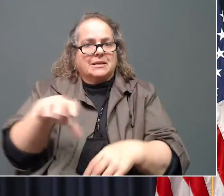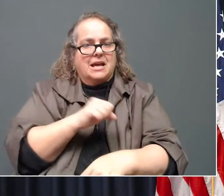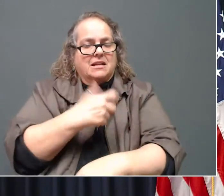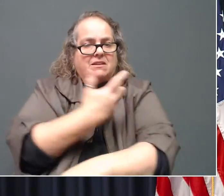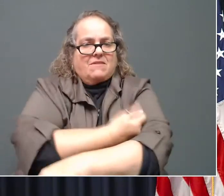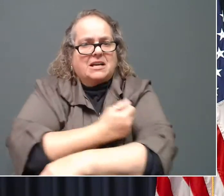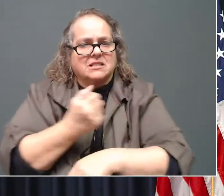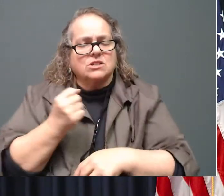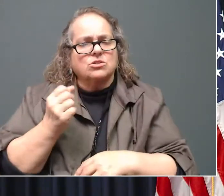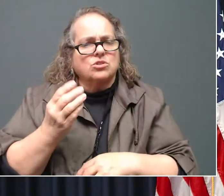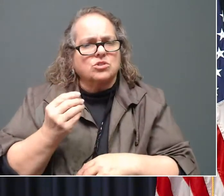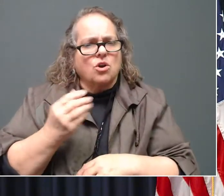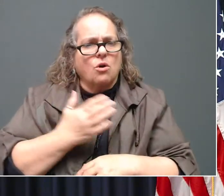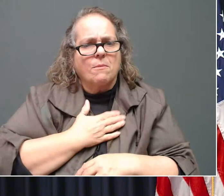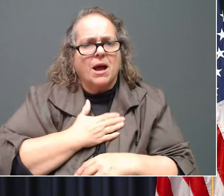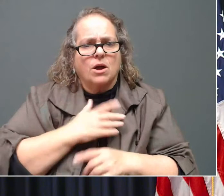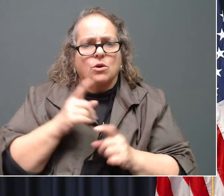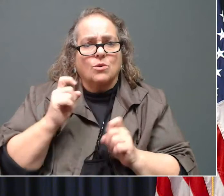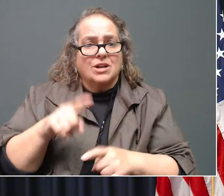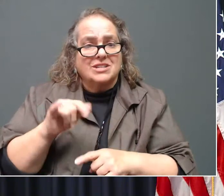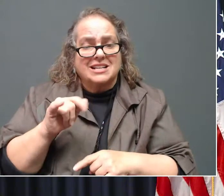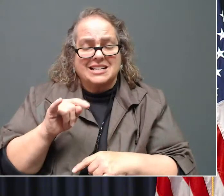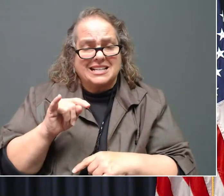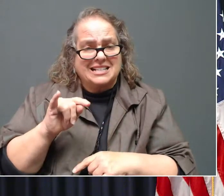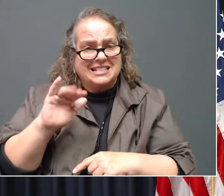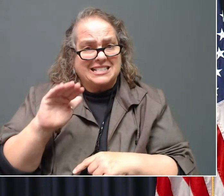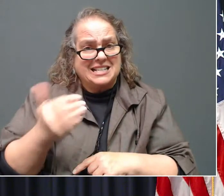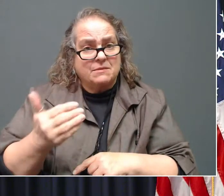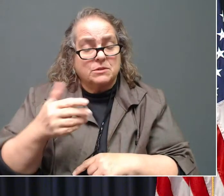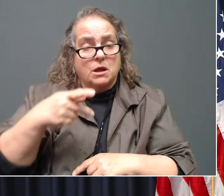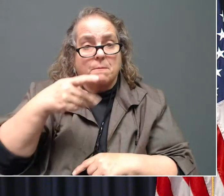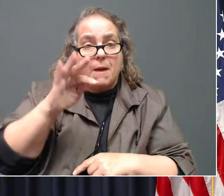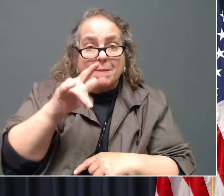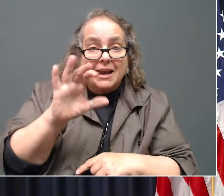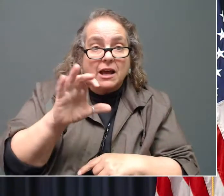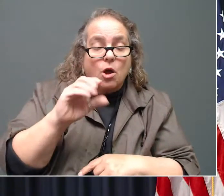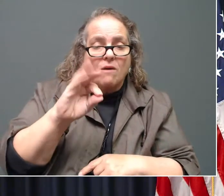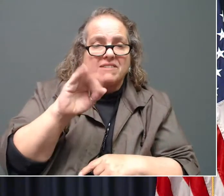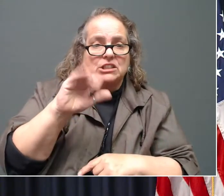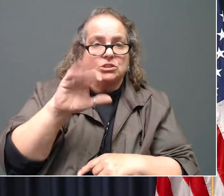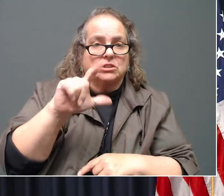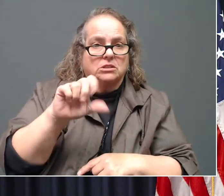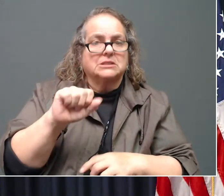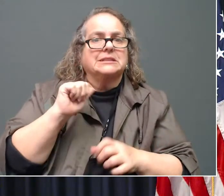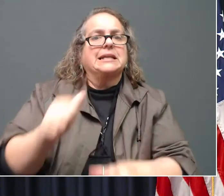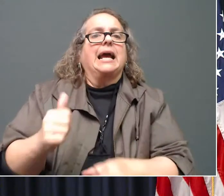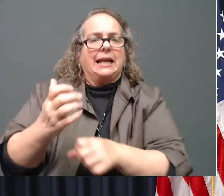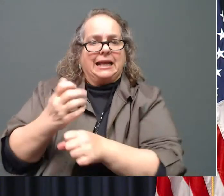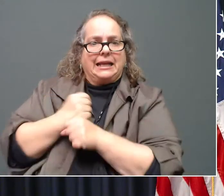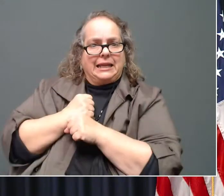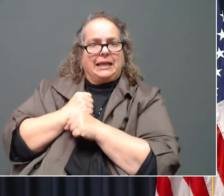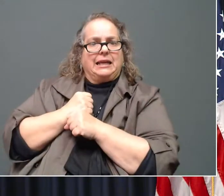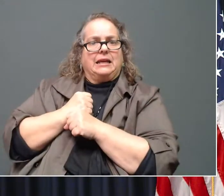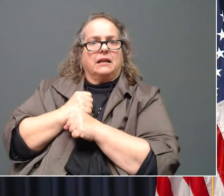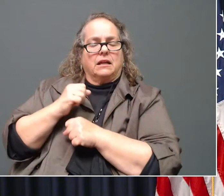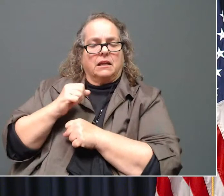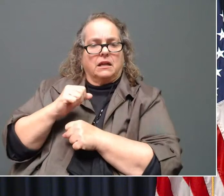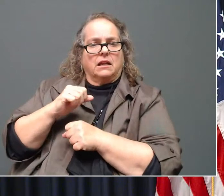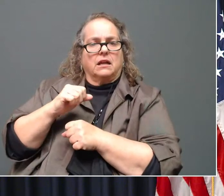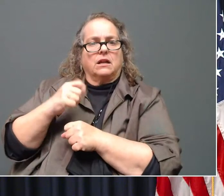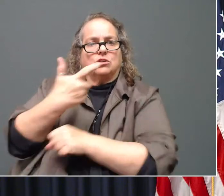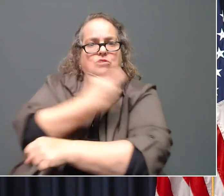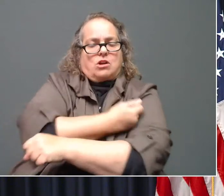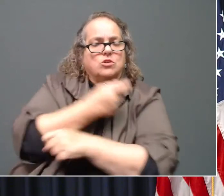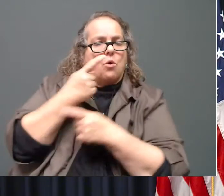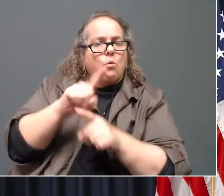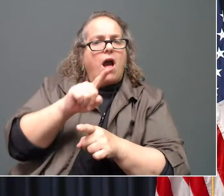question is, it seems like public officials are able to get access to COVID-19 vaccines while other people